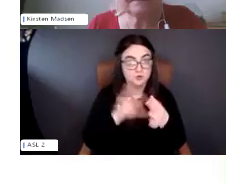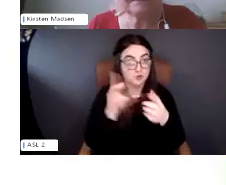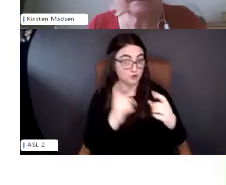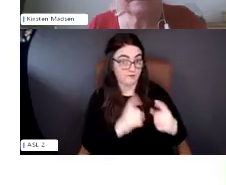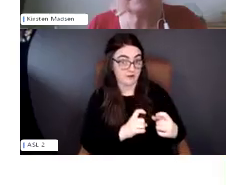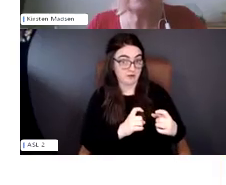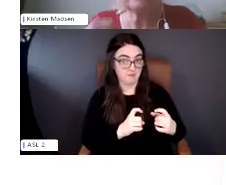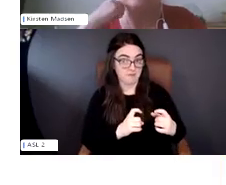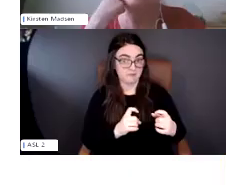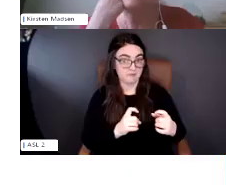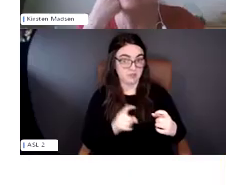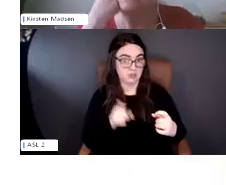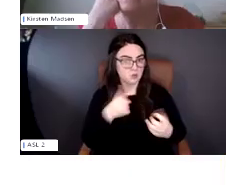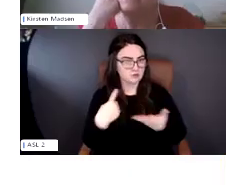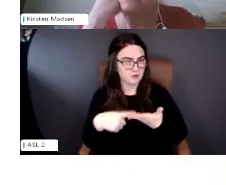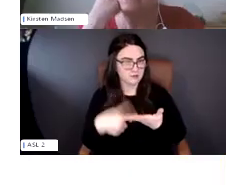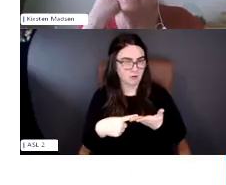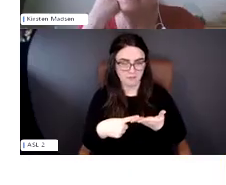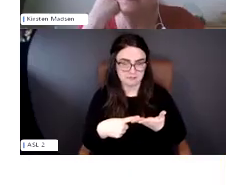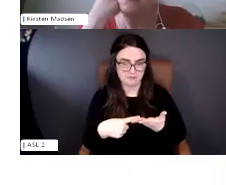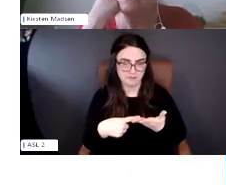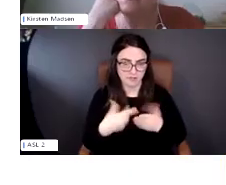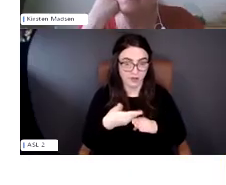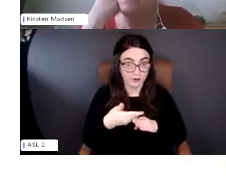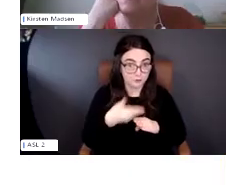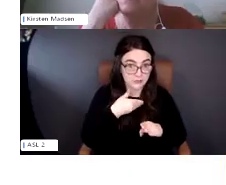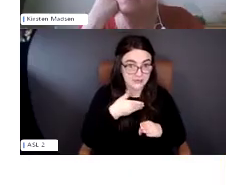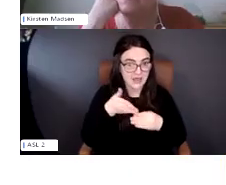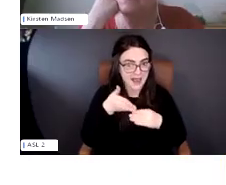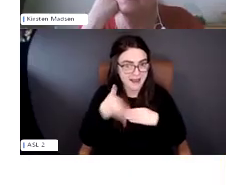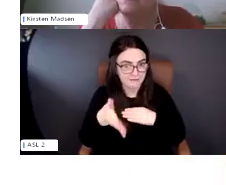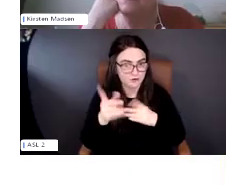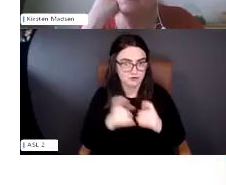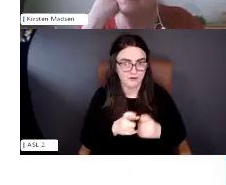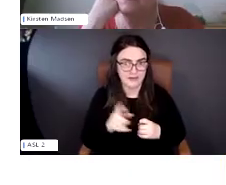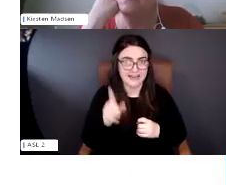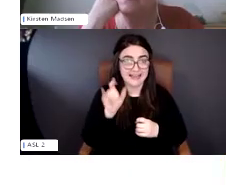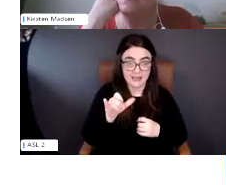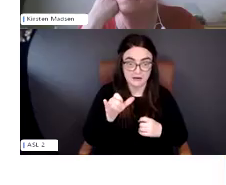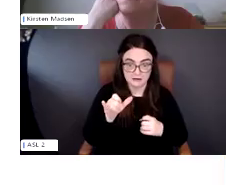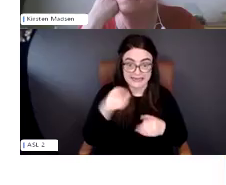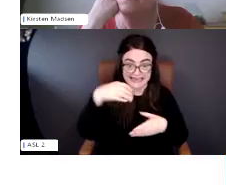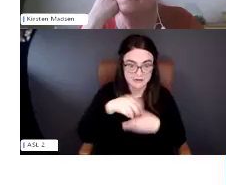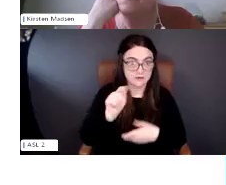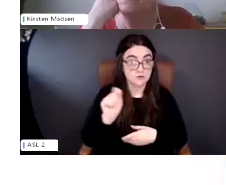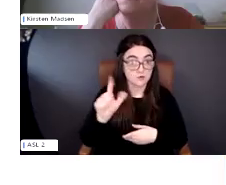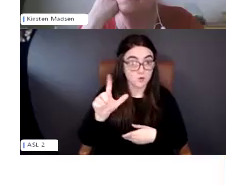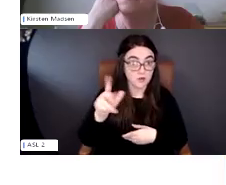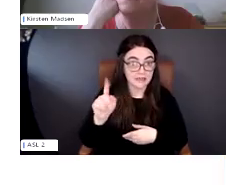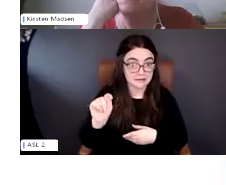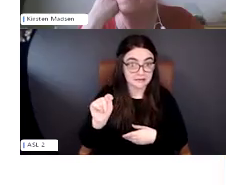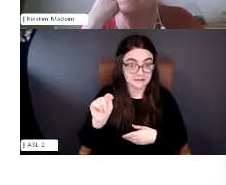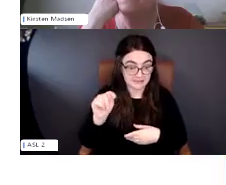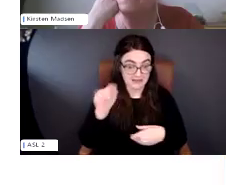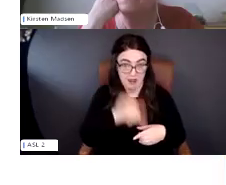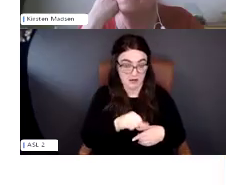doing the phase 2 part, there was pre and post surveys. Are those surveys in the toolkit? So if they were implementing this